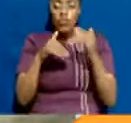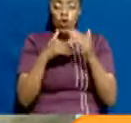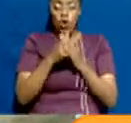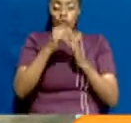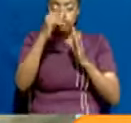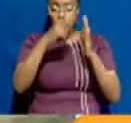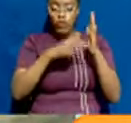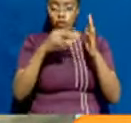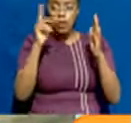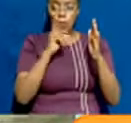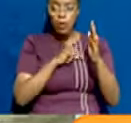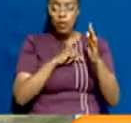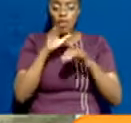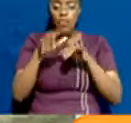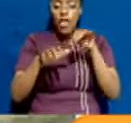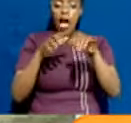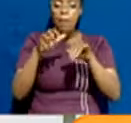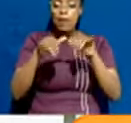read about the animal farm,